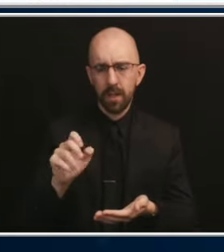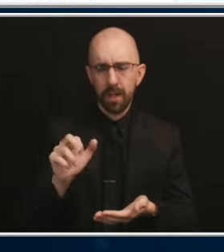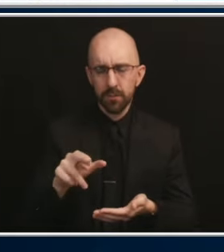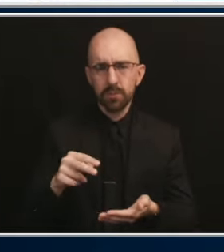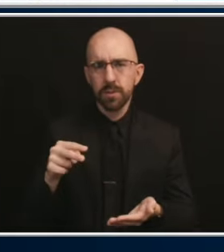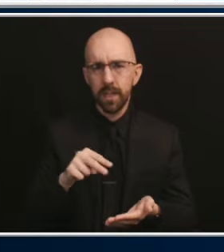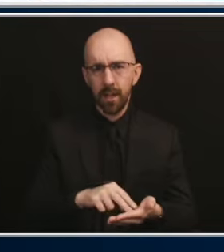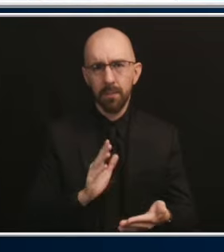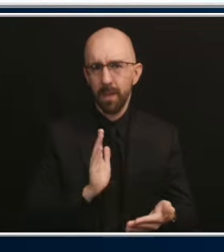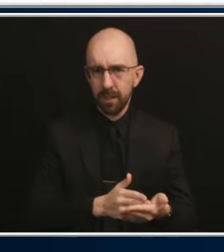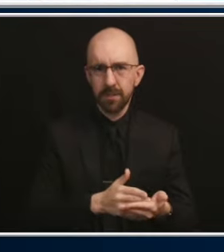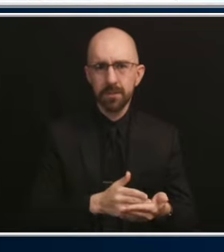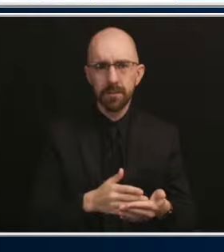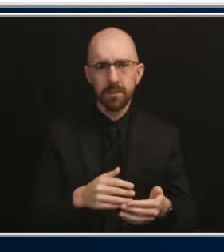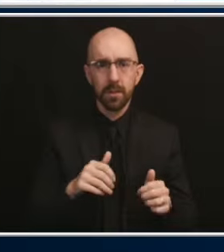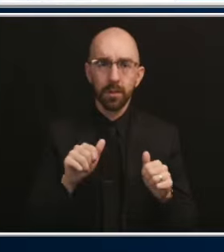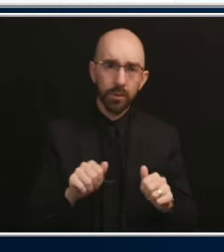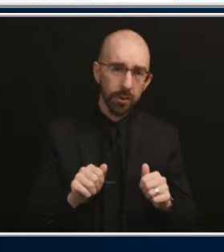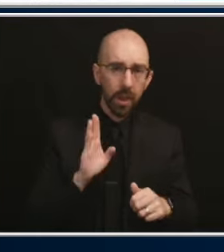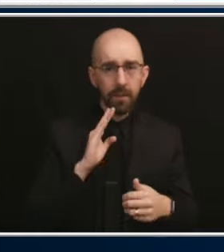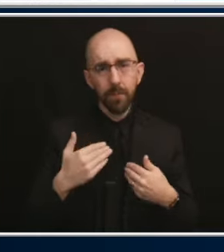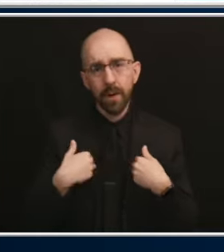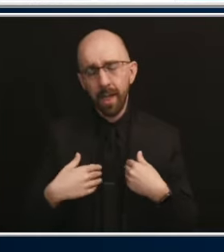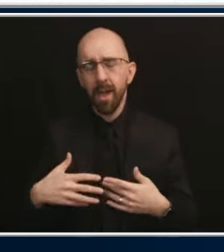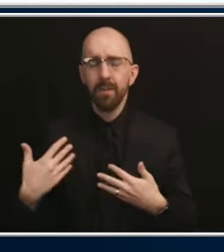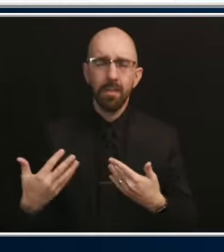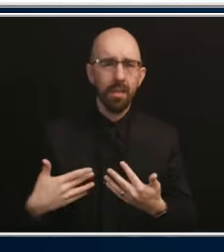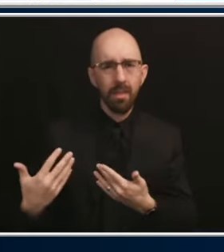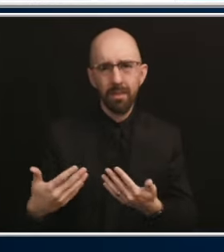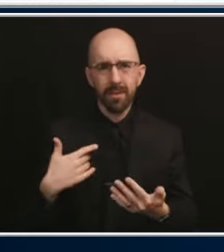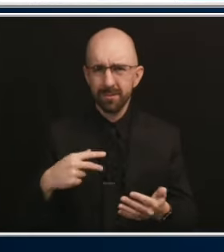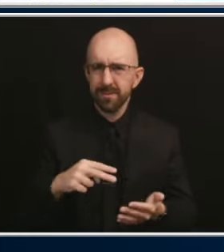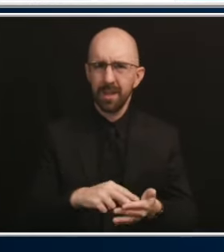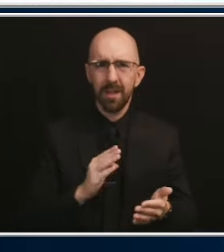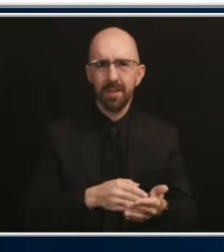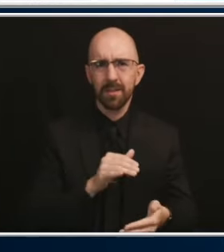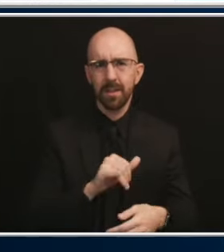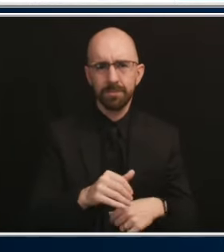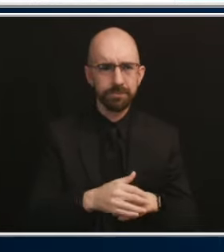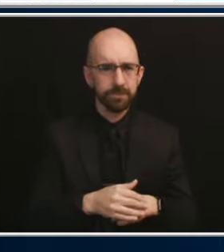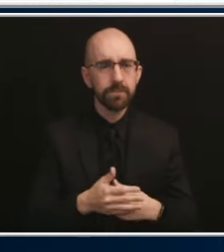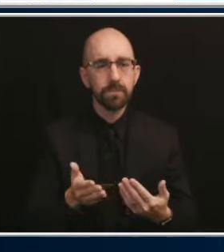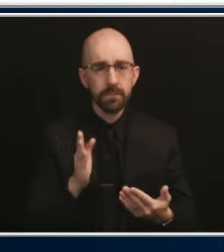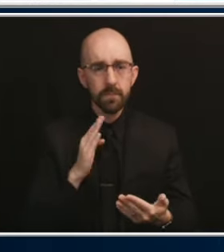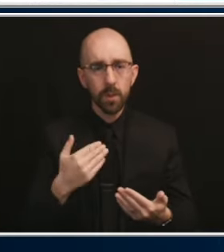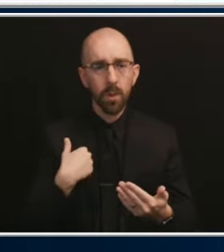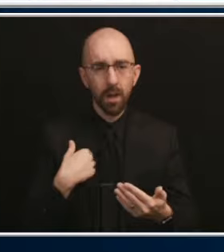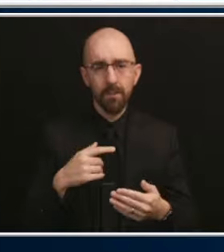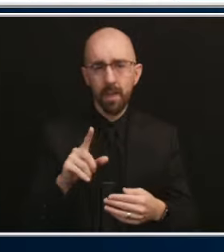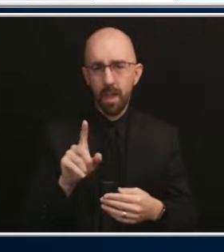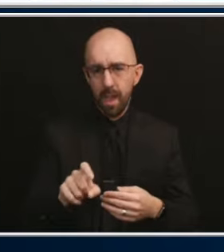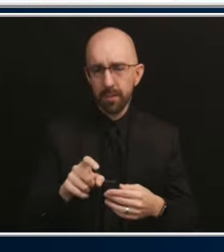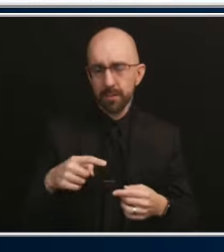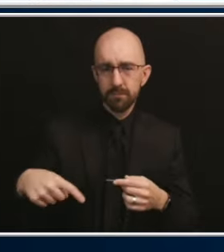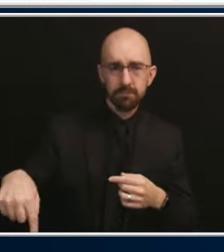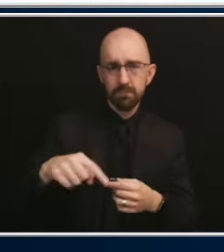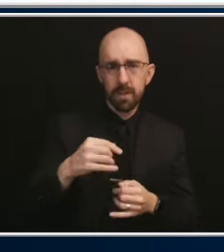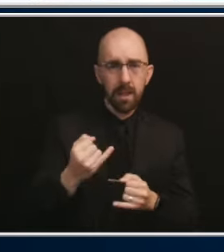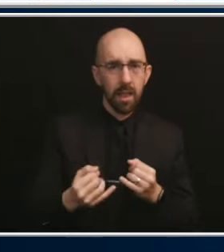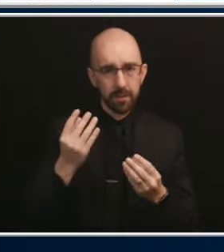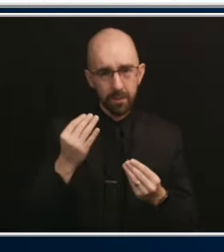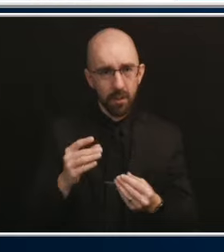against coulda, woulda, shoulda when it comes to that choices. We're going to go around the table and just ask everybody about their final thoughts. Dr. Taylor,